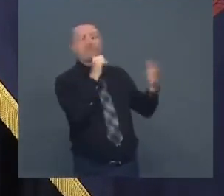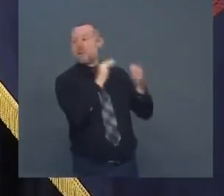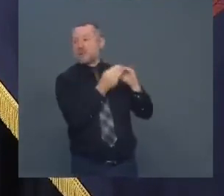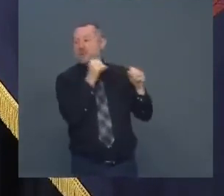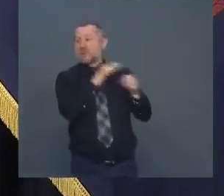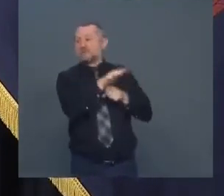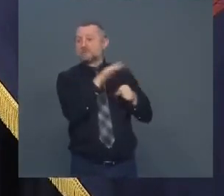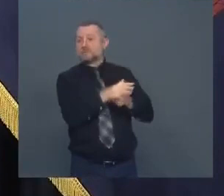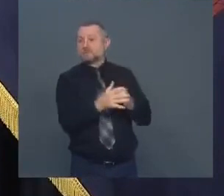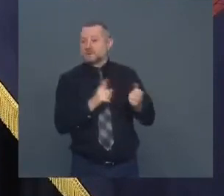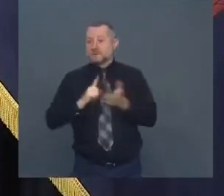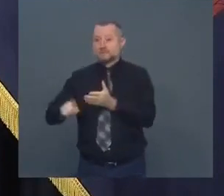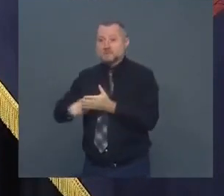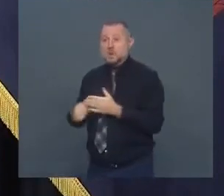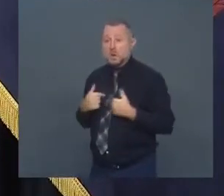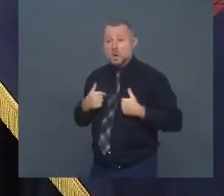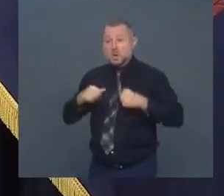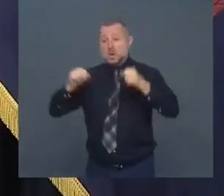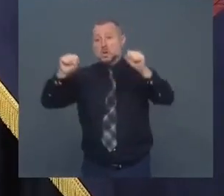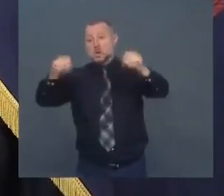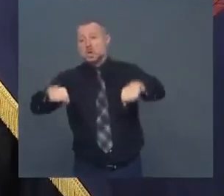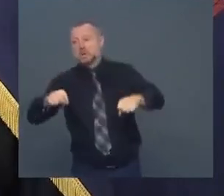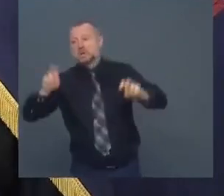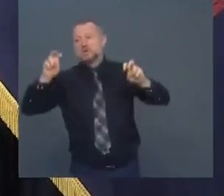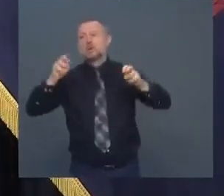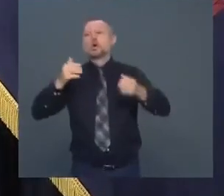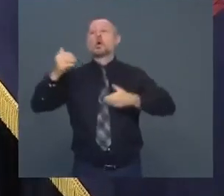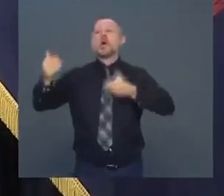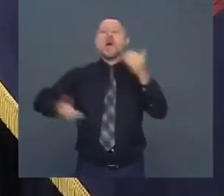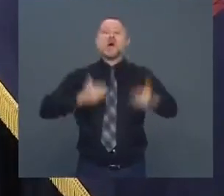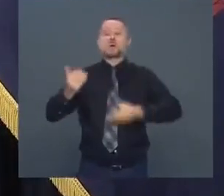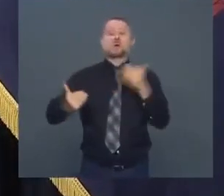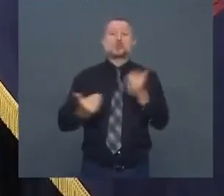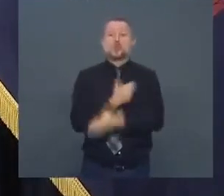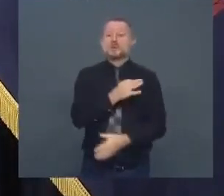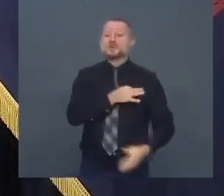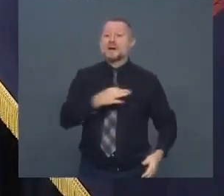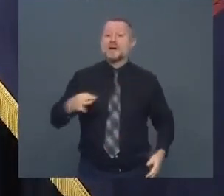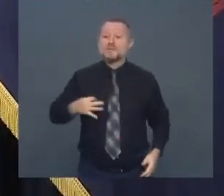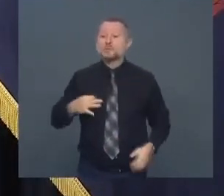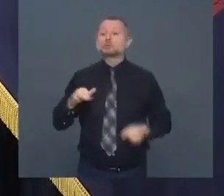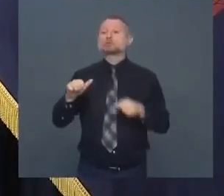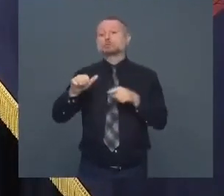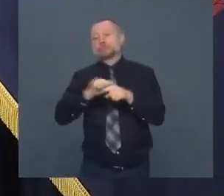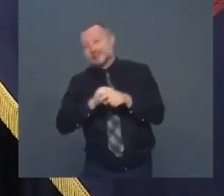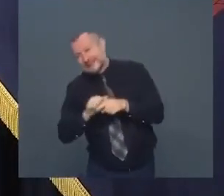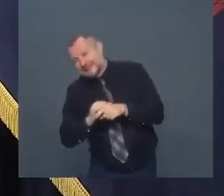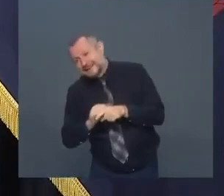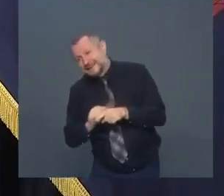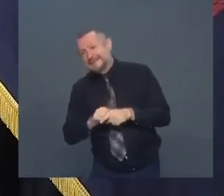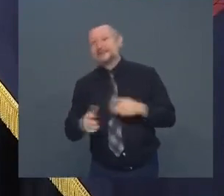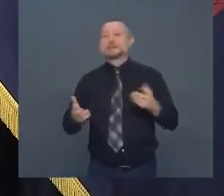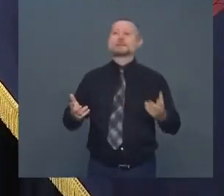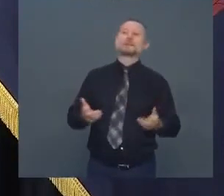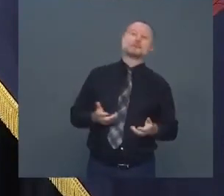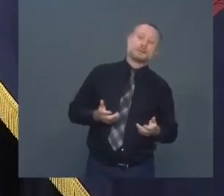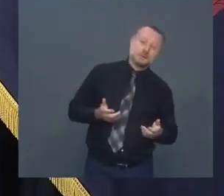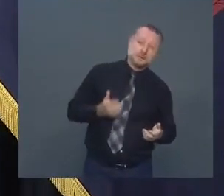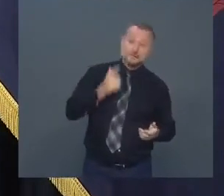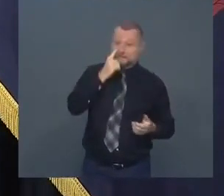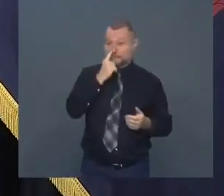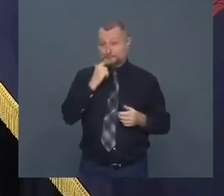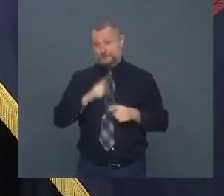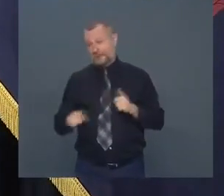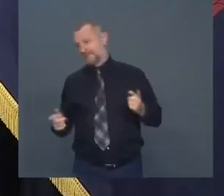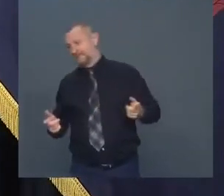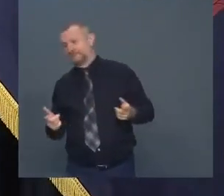Theoretically, I could go out and hire a new staff to do it and train them, except